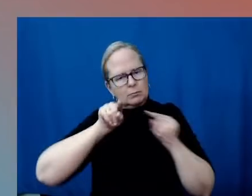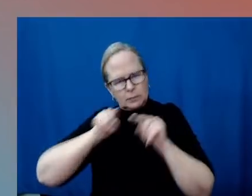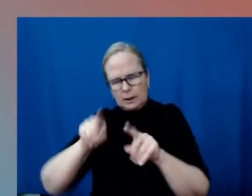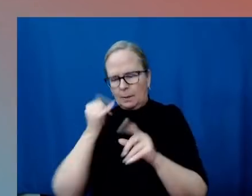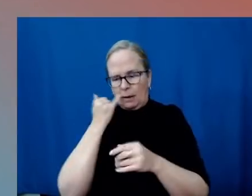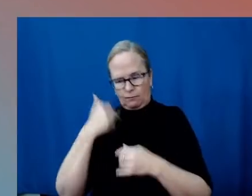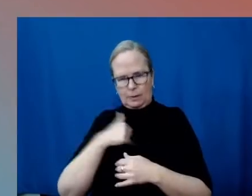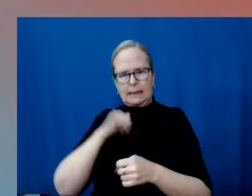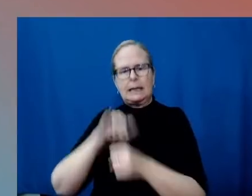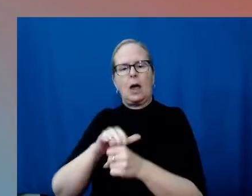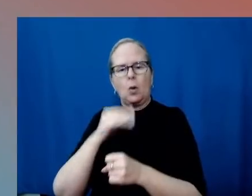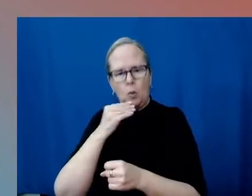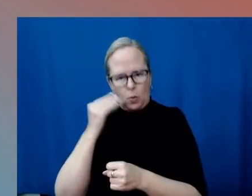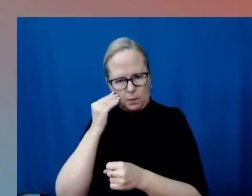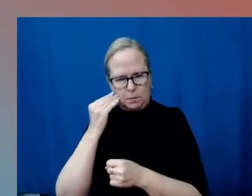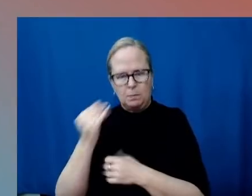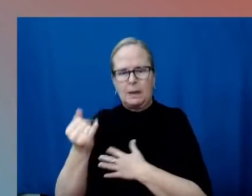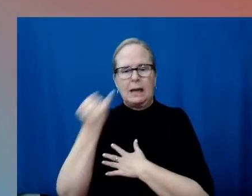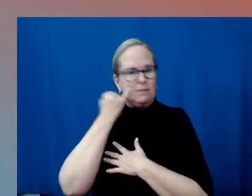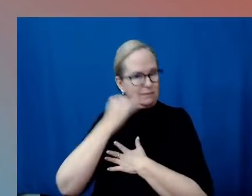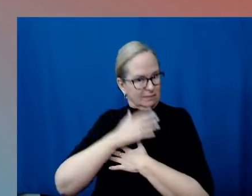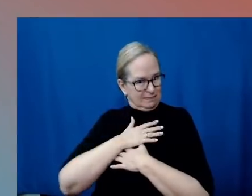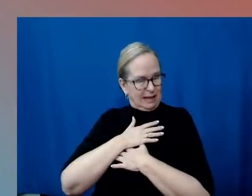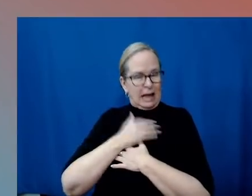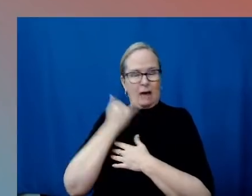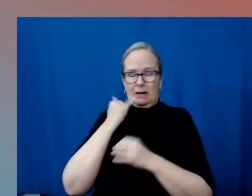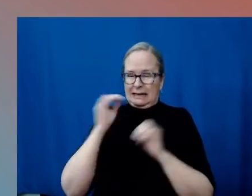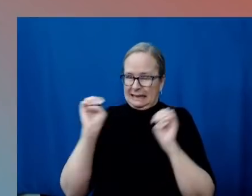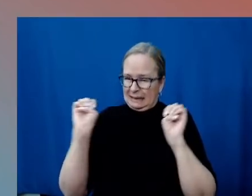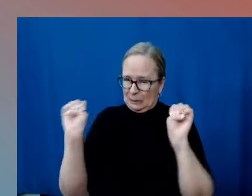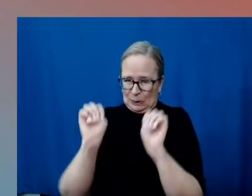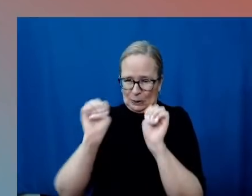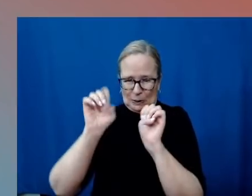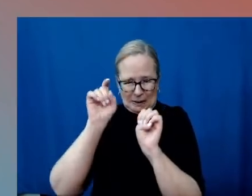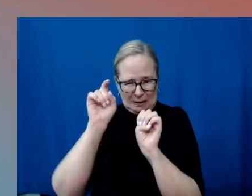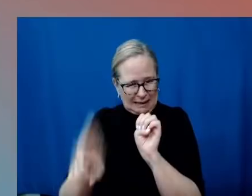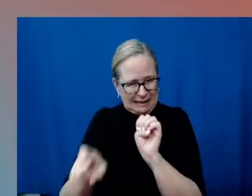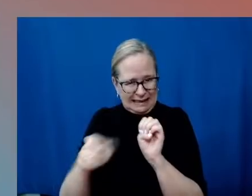in the simplest terms of, I tell people, if you are finding where when you're